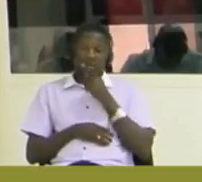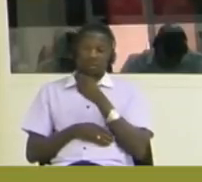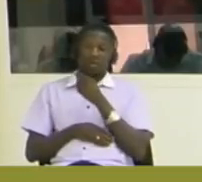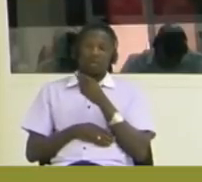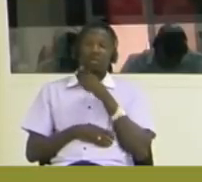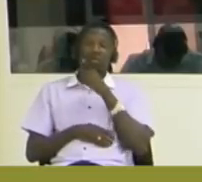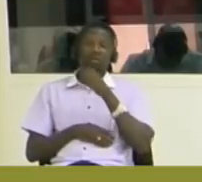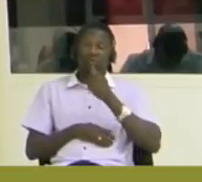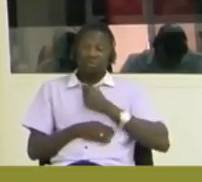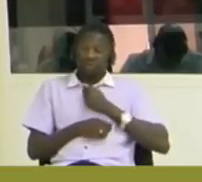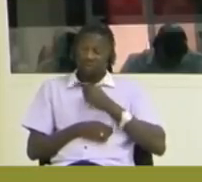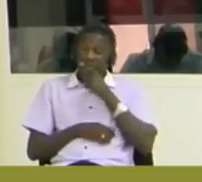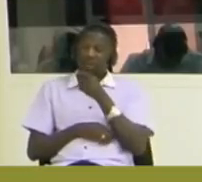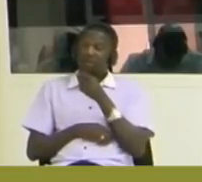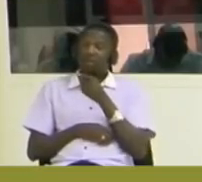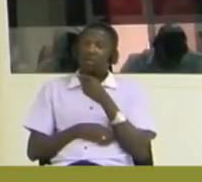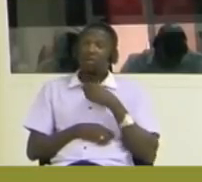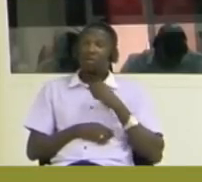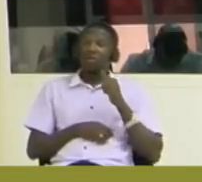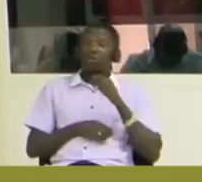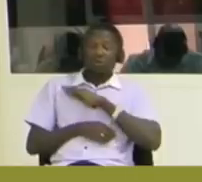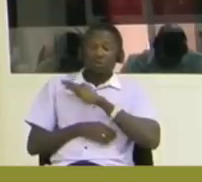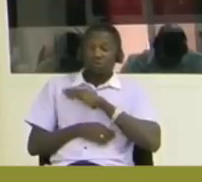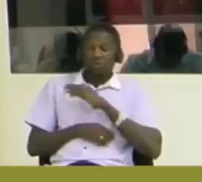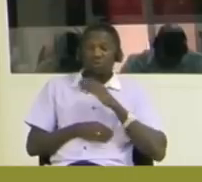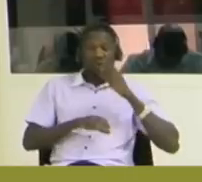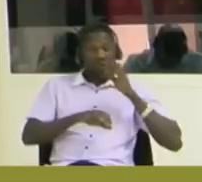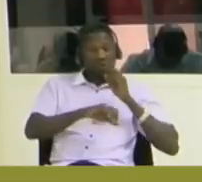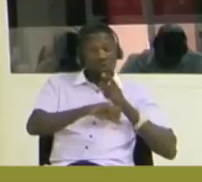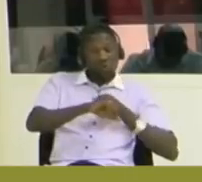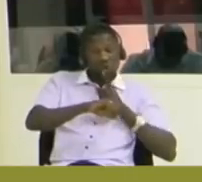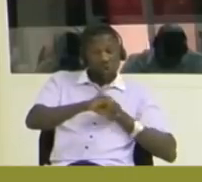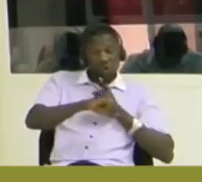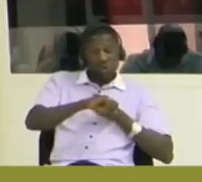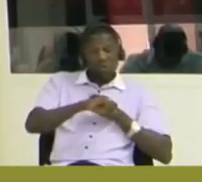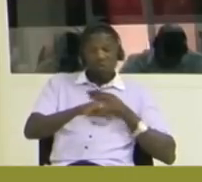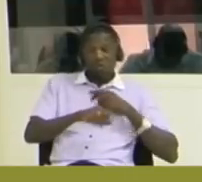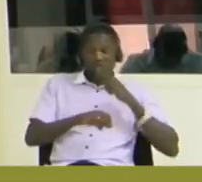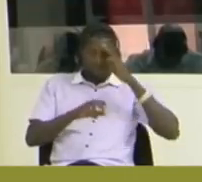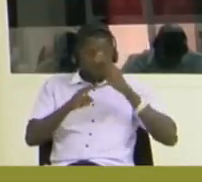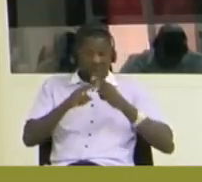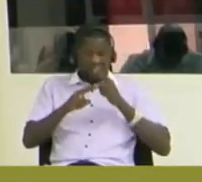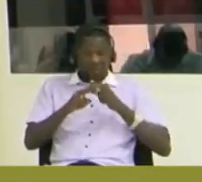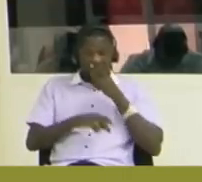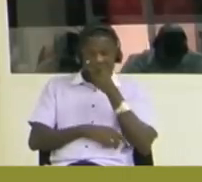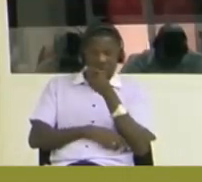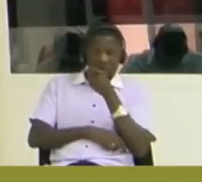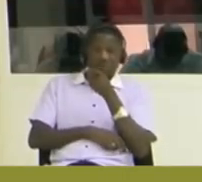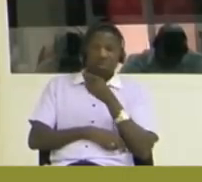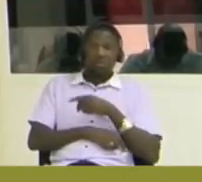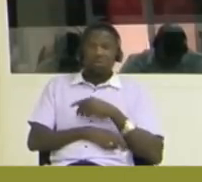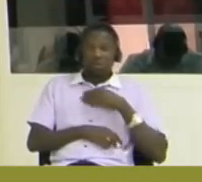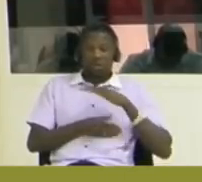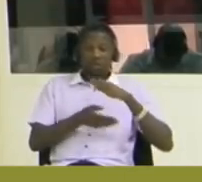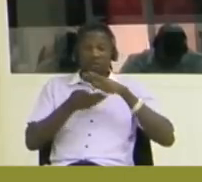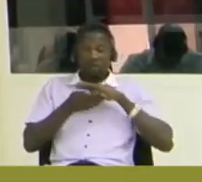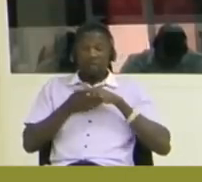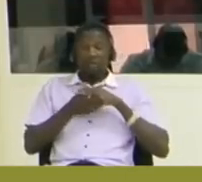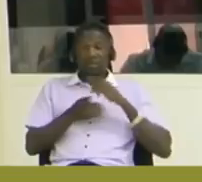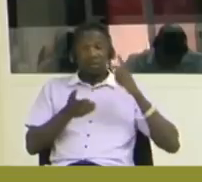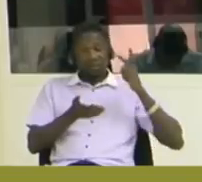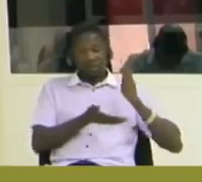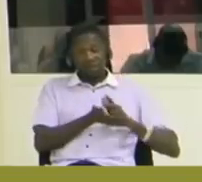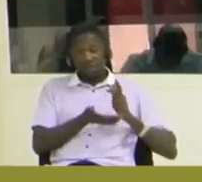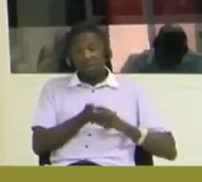had threatened him, he was also warned to be mindful of you. We have received evidence